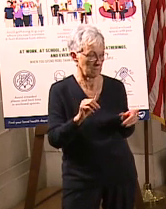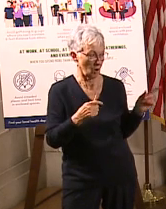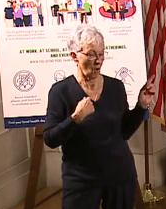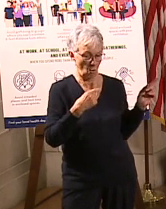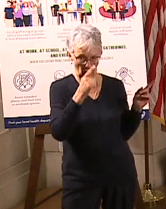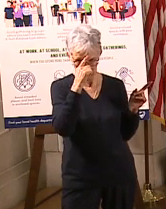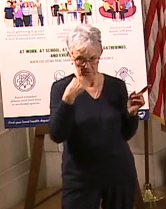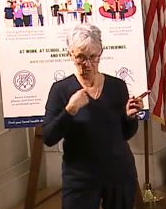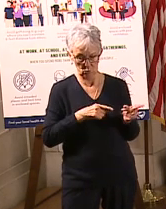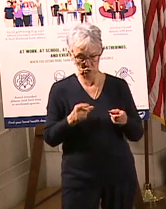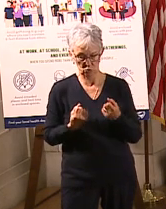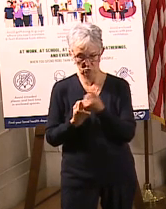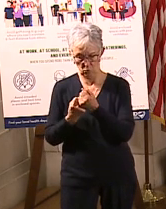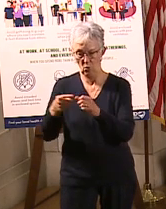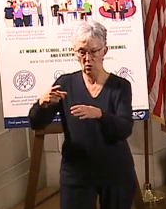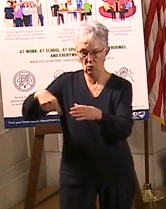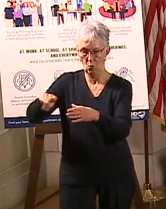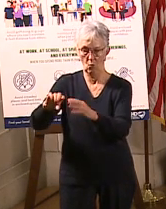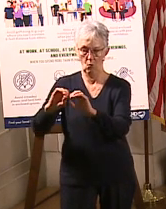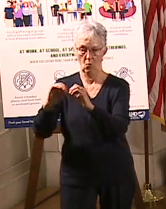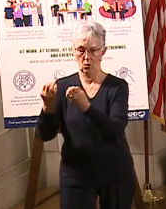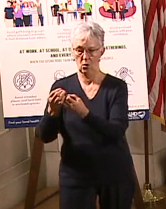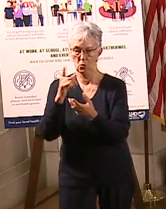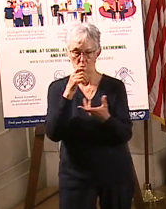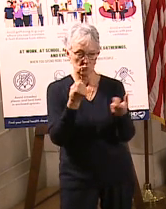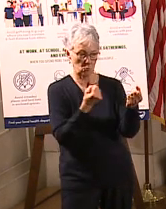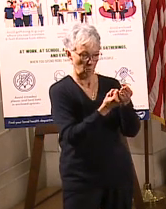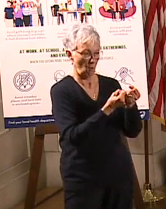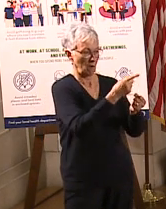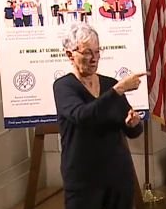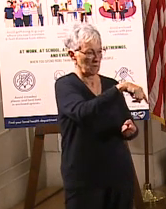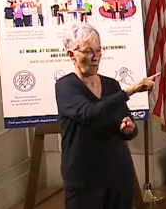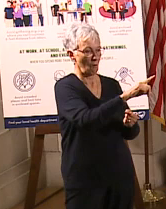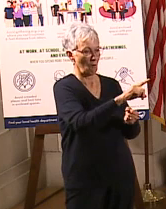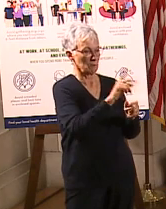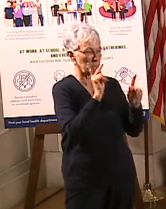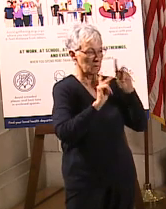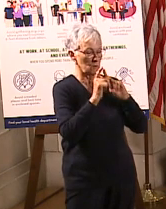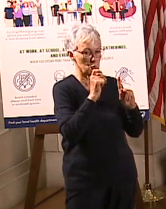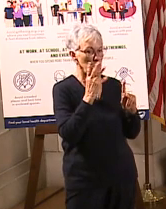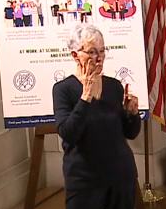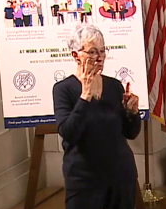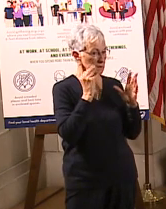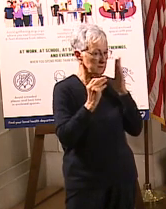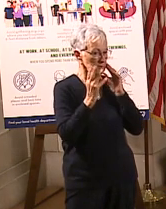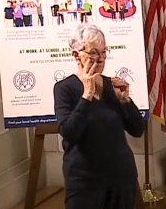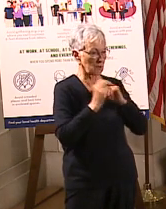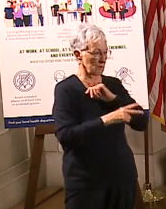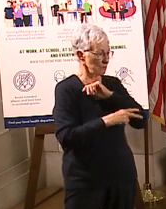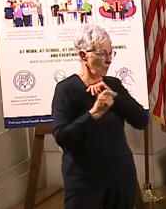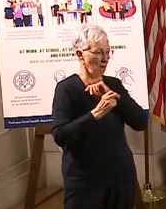organizations, because as many nonprofits, funding is always a challenge.